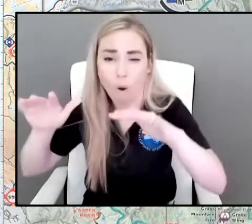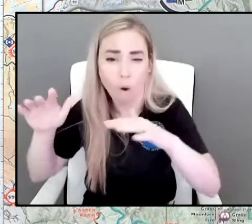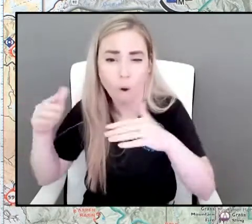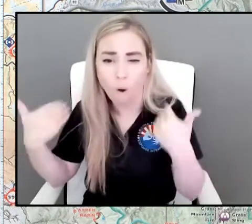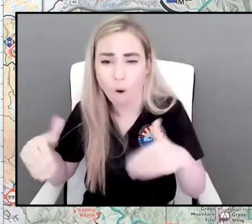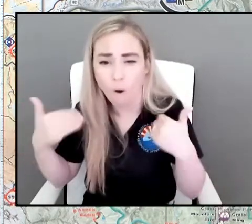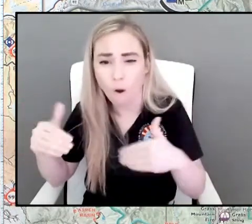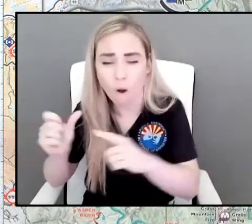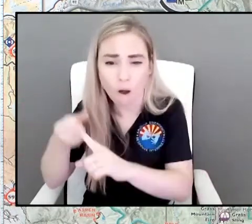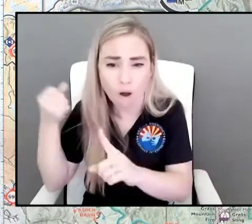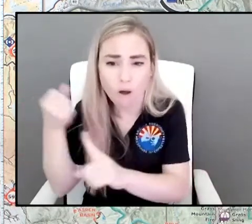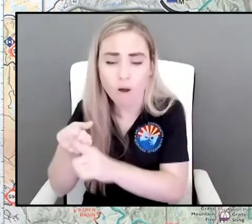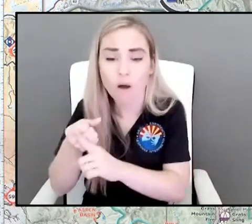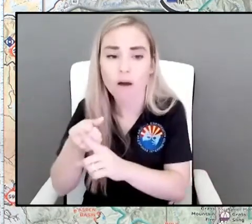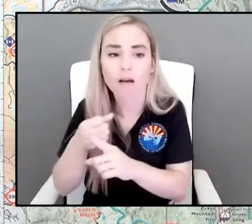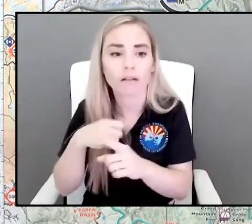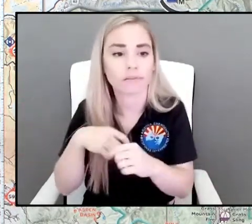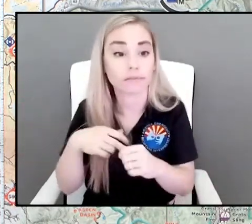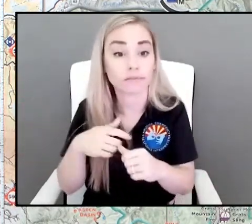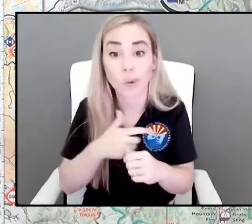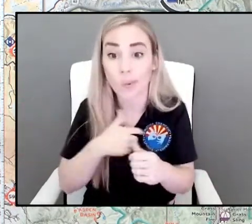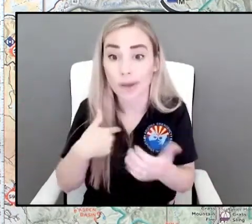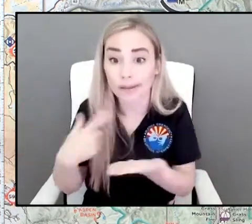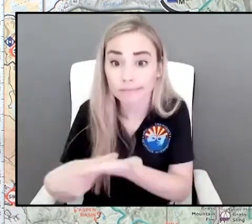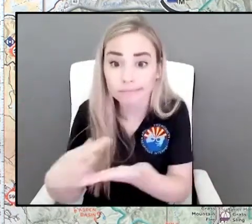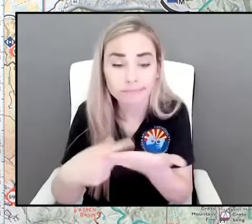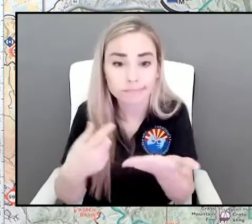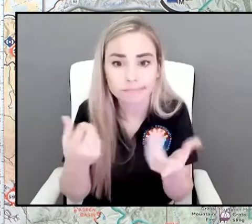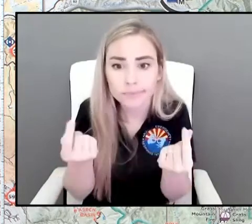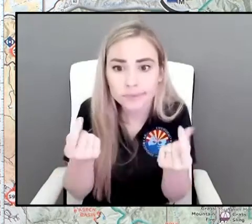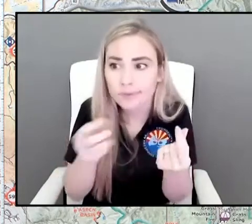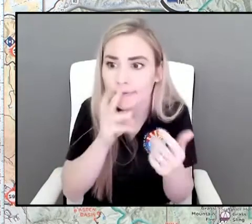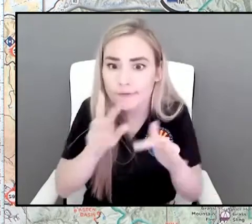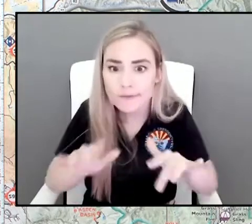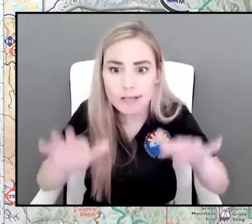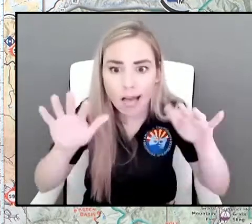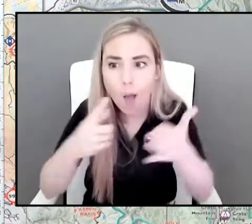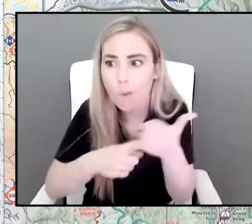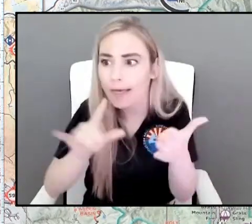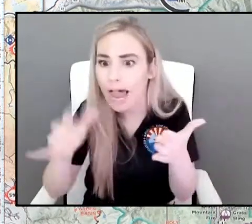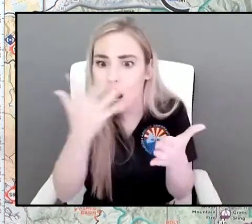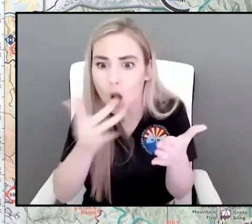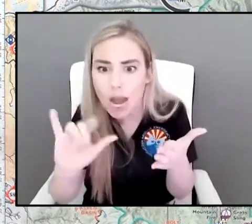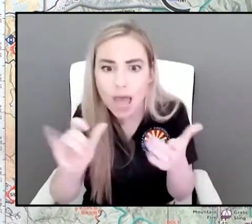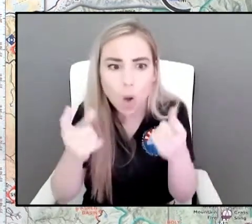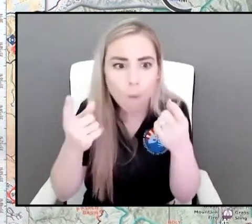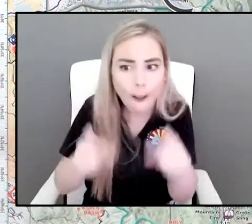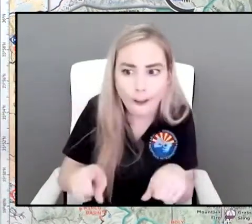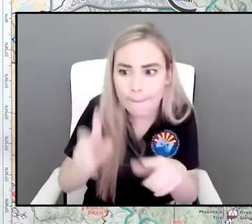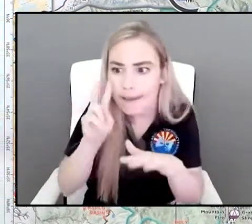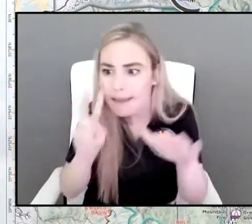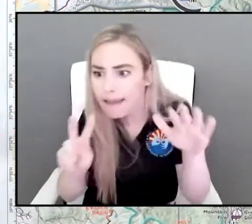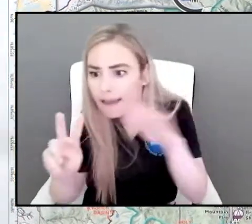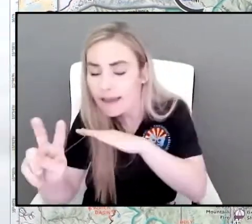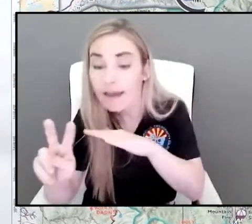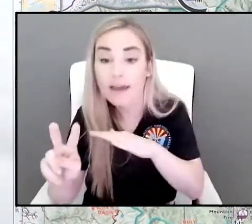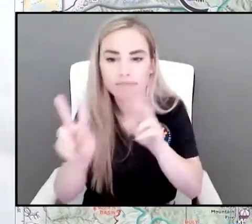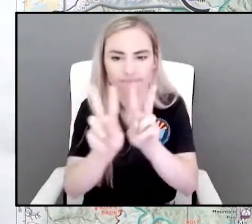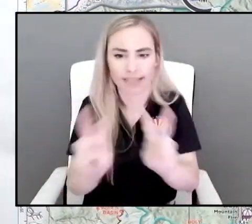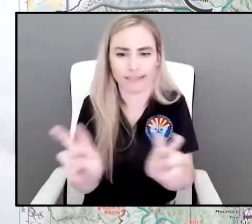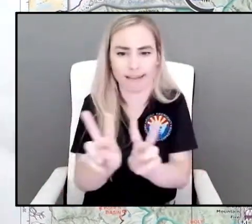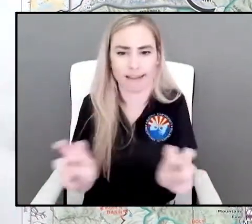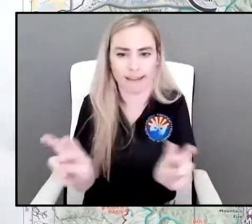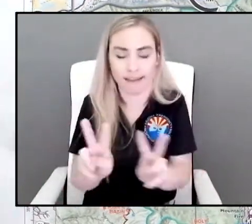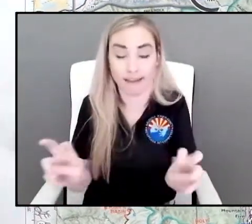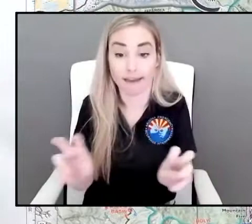in terms of a post-fire flooding moment, debris flows, etc. And in that assessment, we then identify what are those